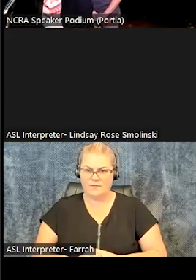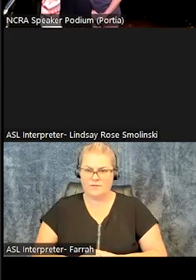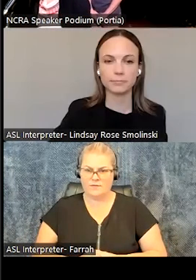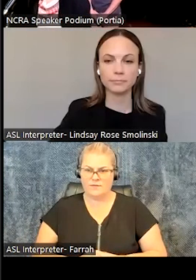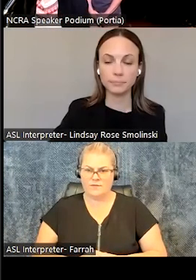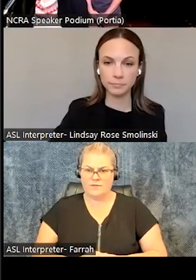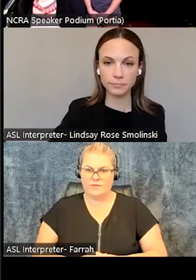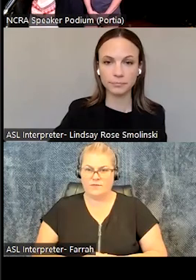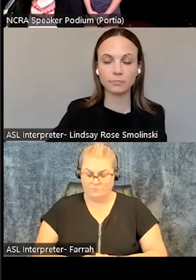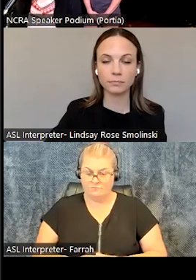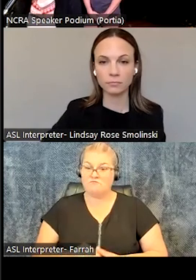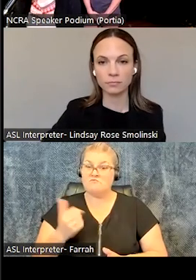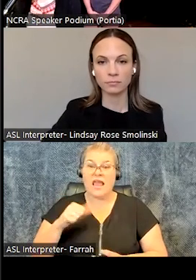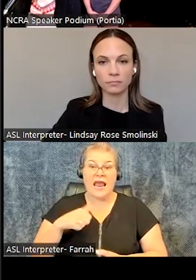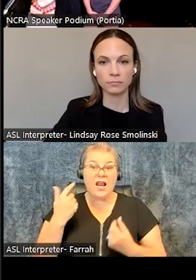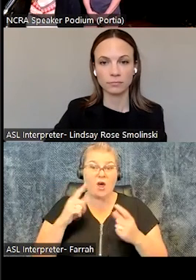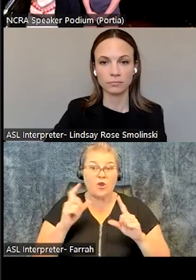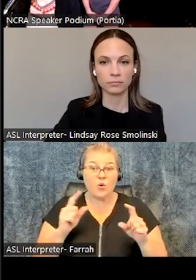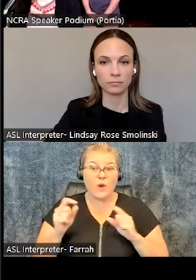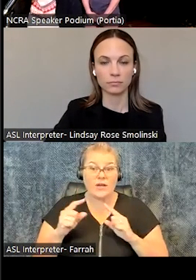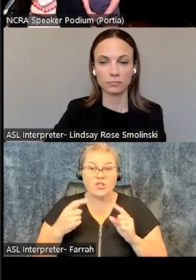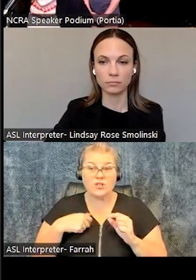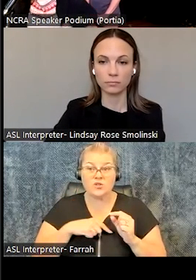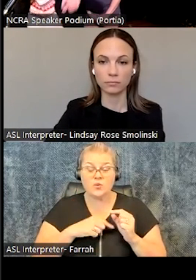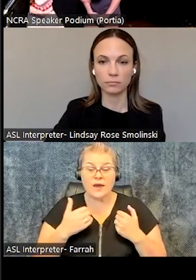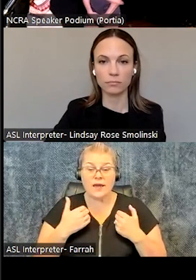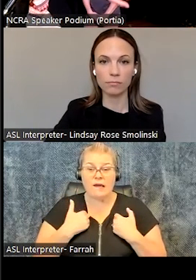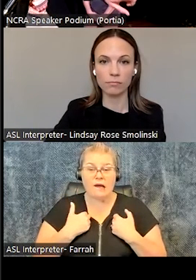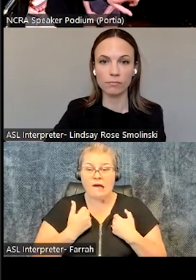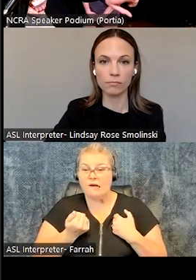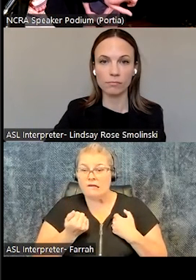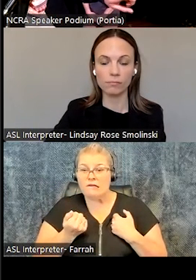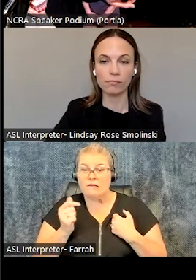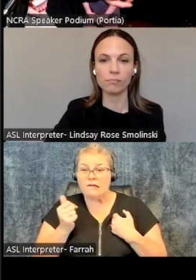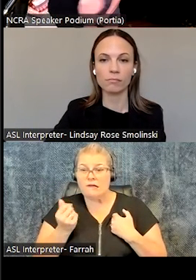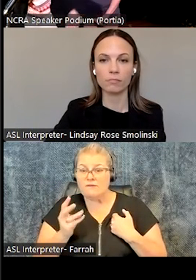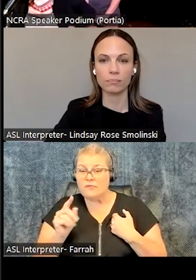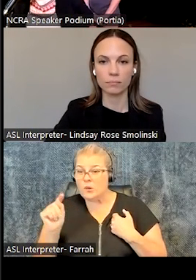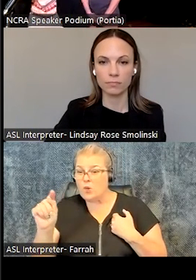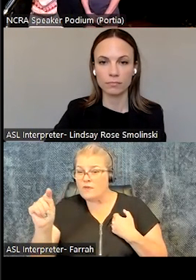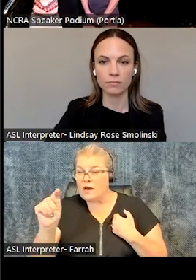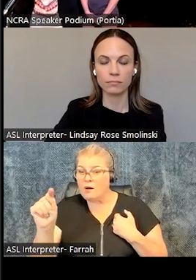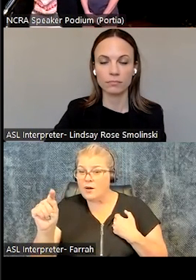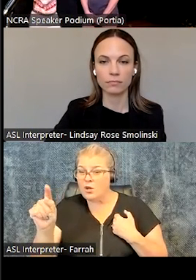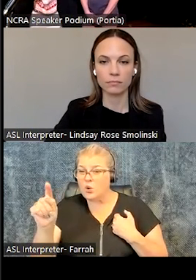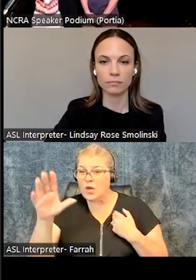Any other questions? We've got a couple. How about over here on the top corner?